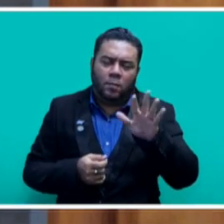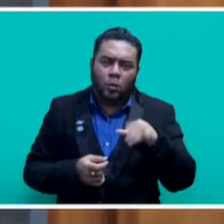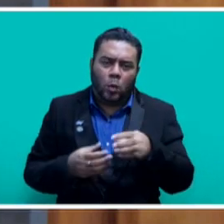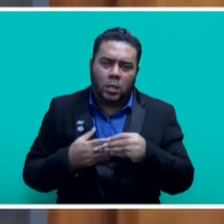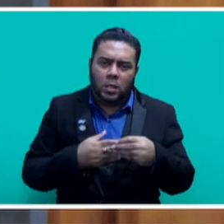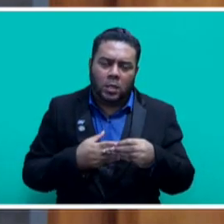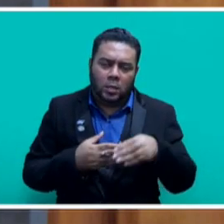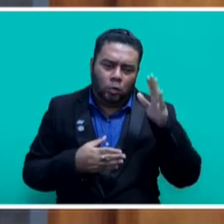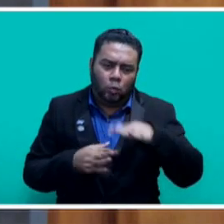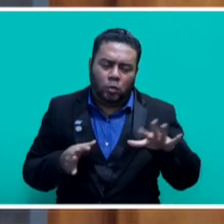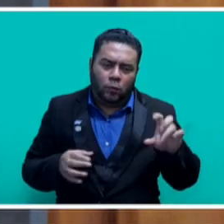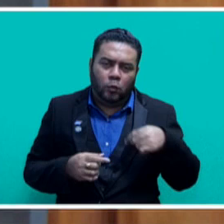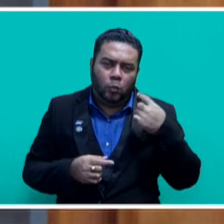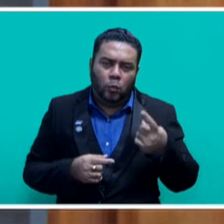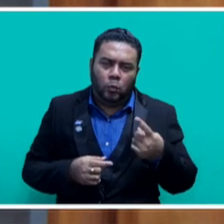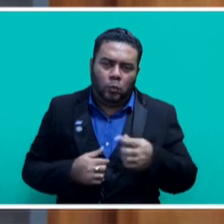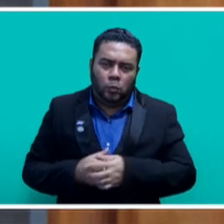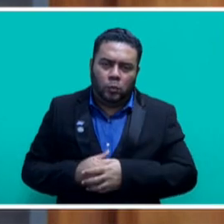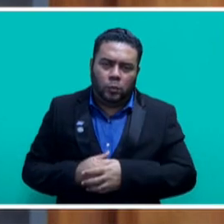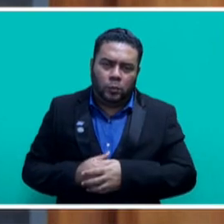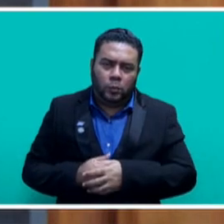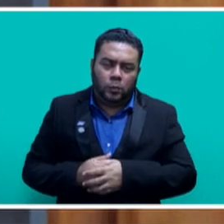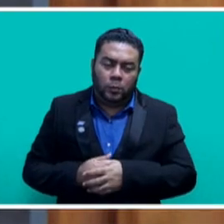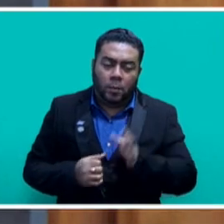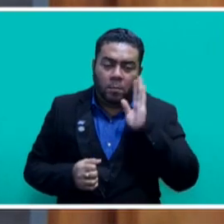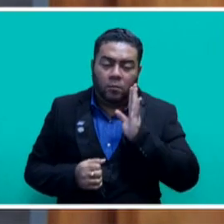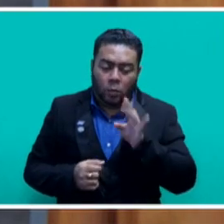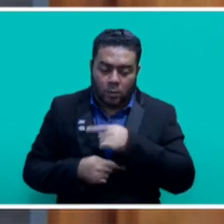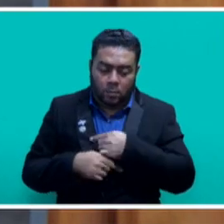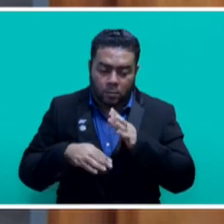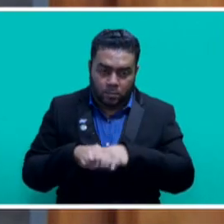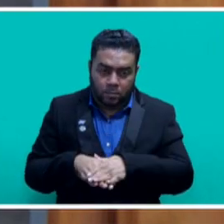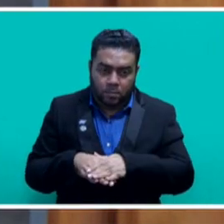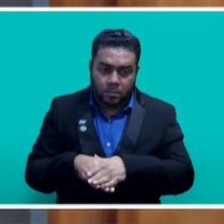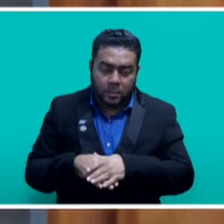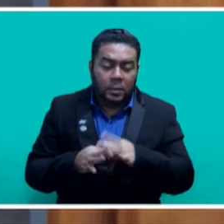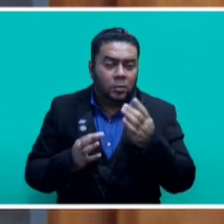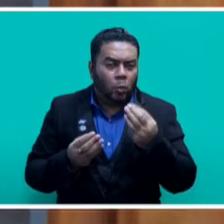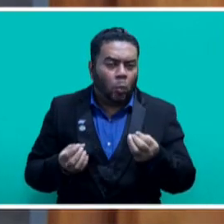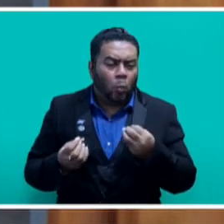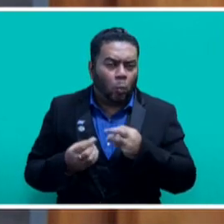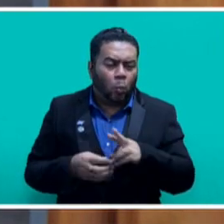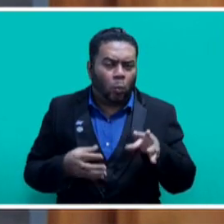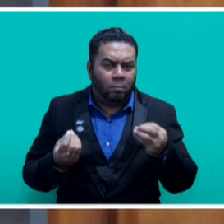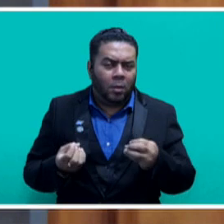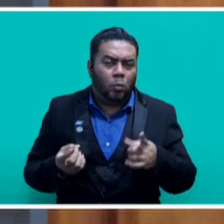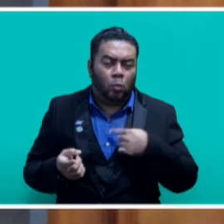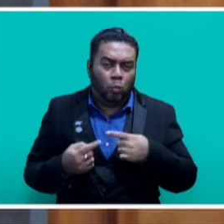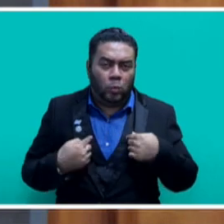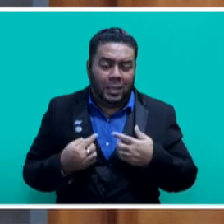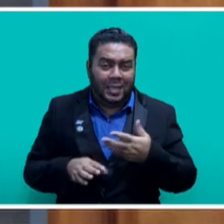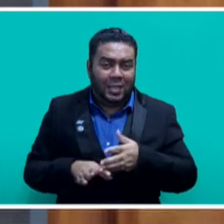of tomorrow. Mr. Speaker, sir, before I take my seat, it is worth noting that as we embark on this